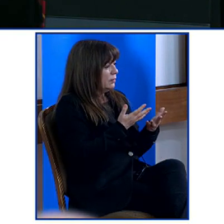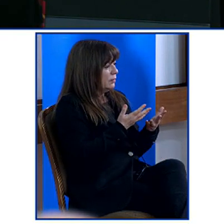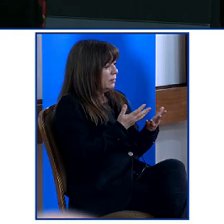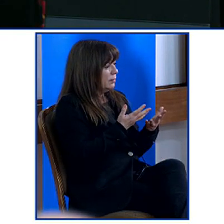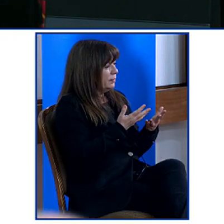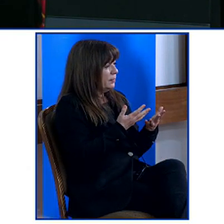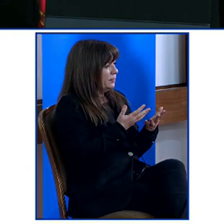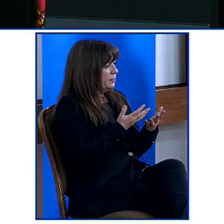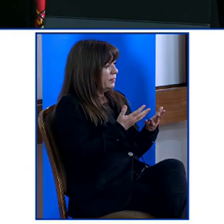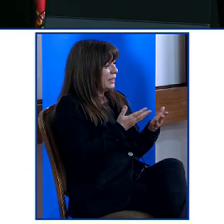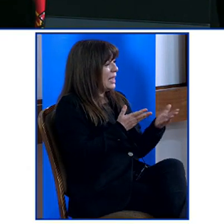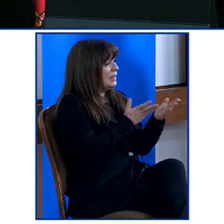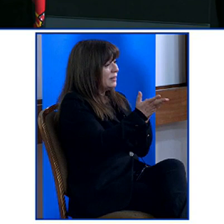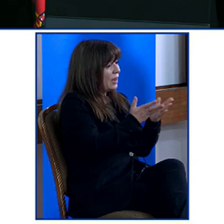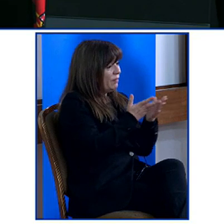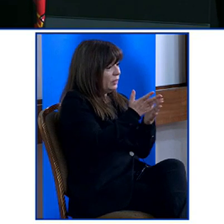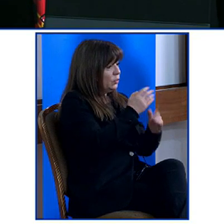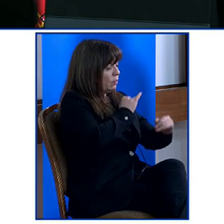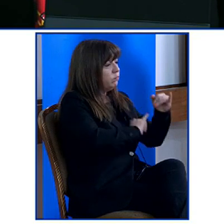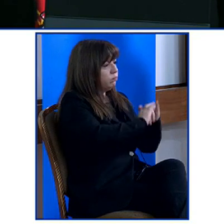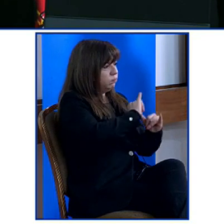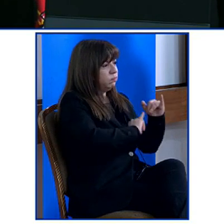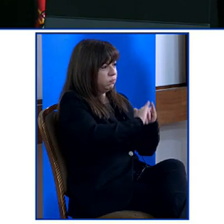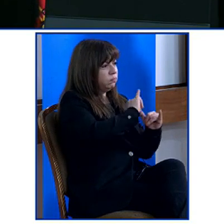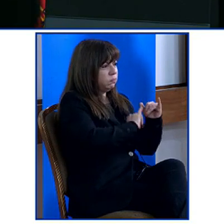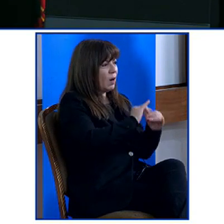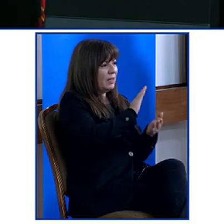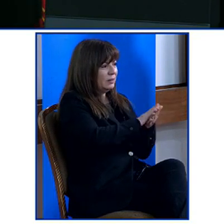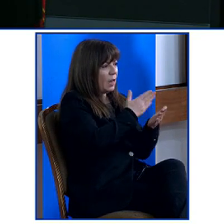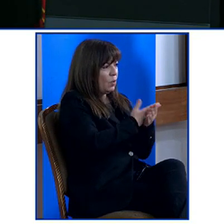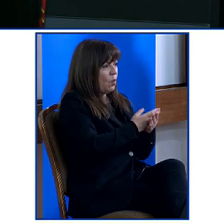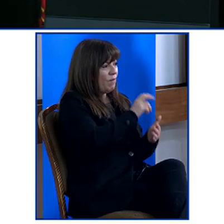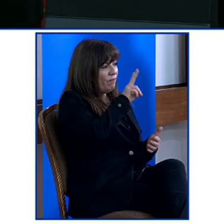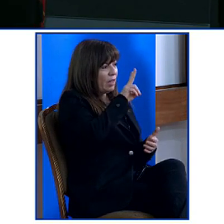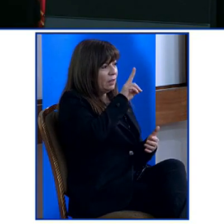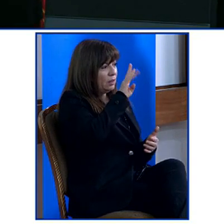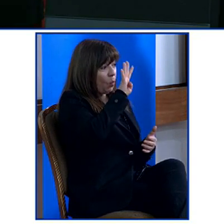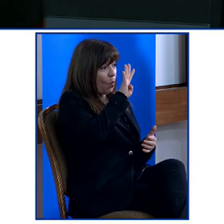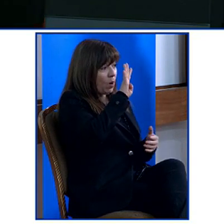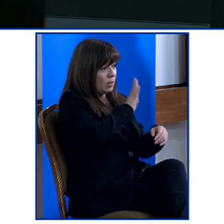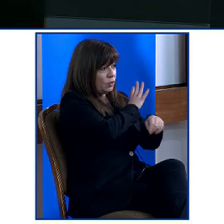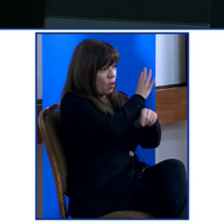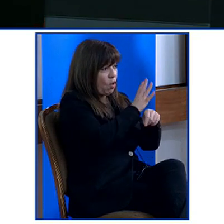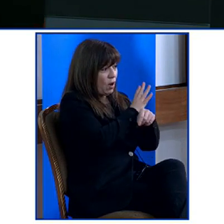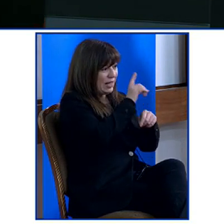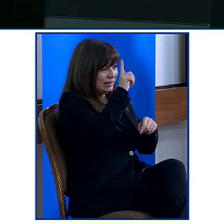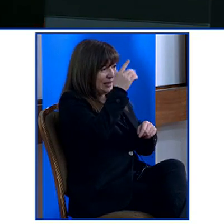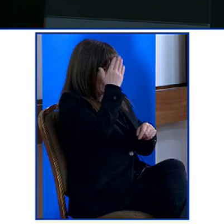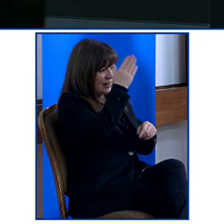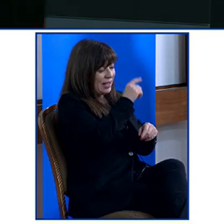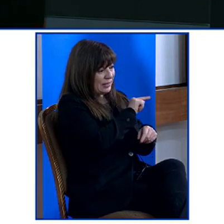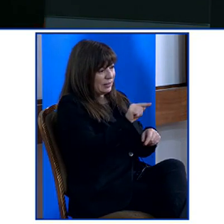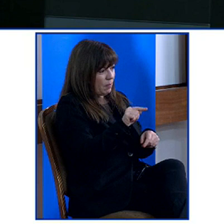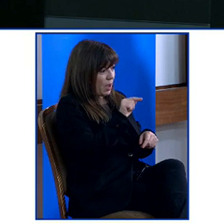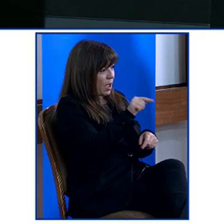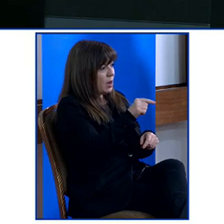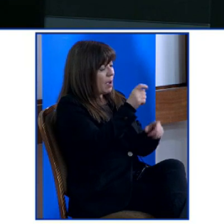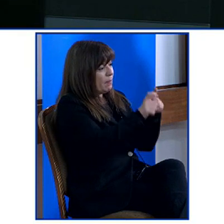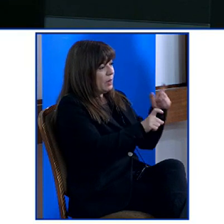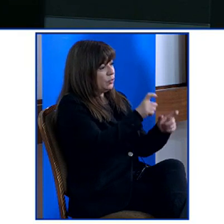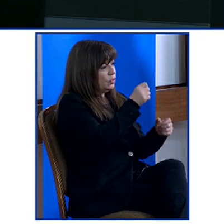condition monitoring, and delivery of medications. So through Blua, customers can access high-quality care from their own homes.